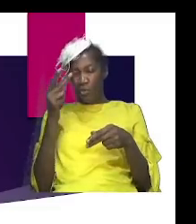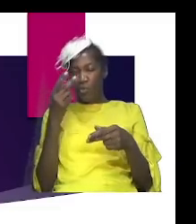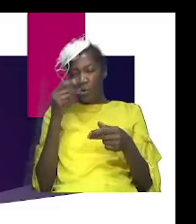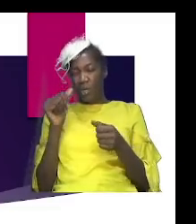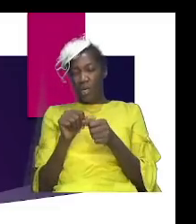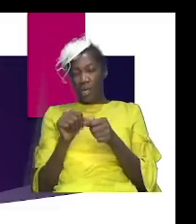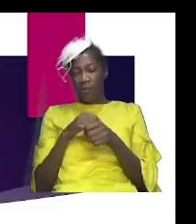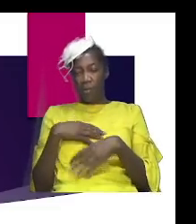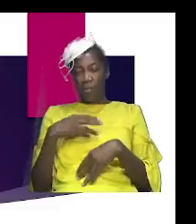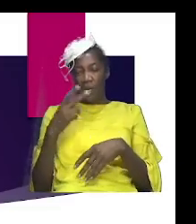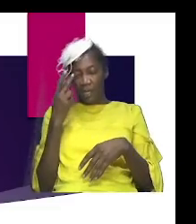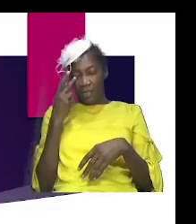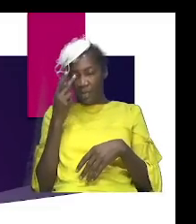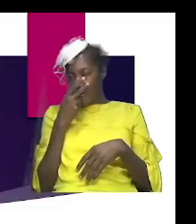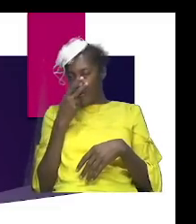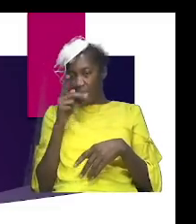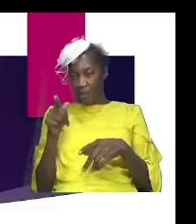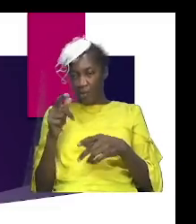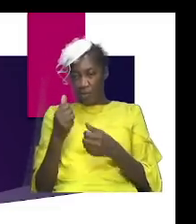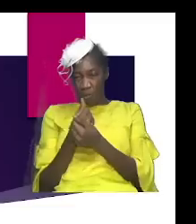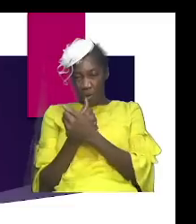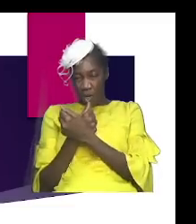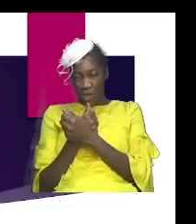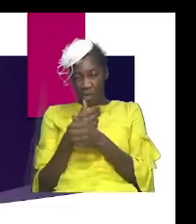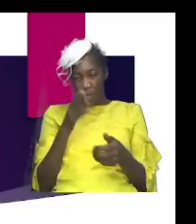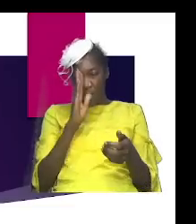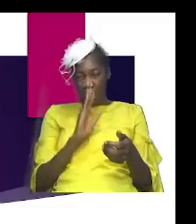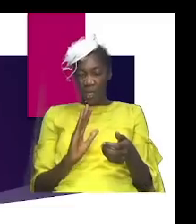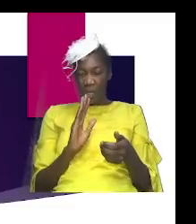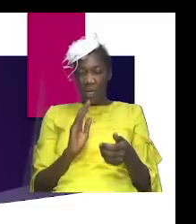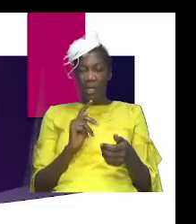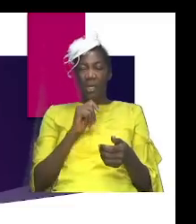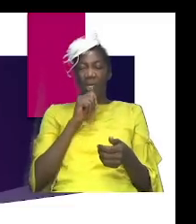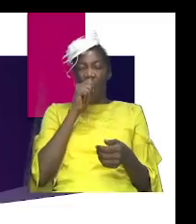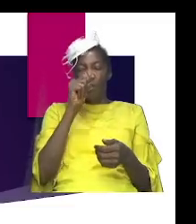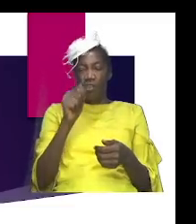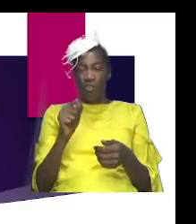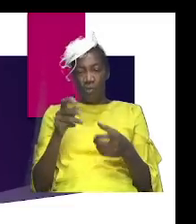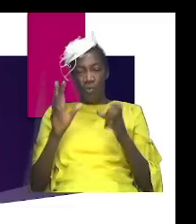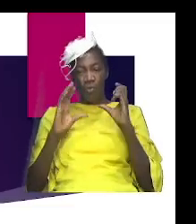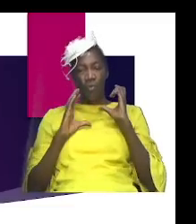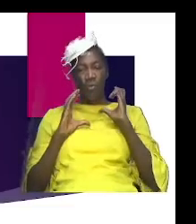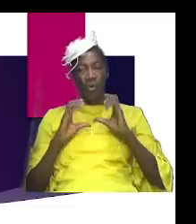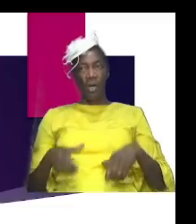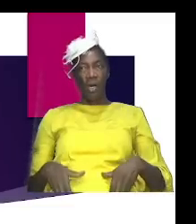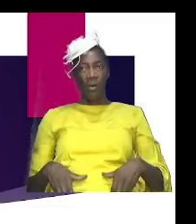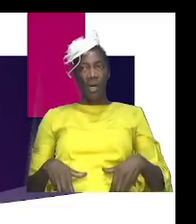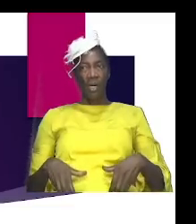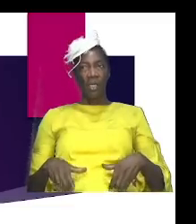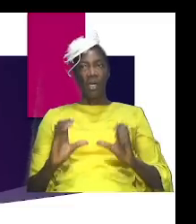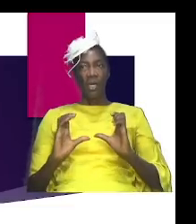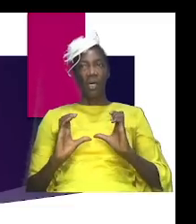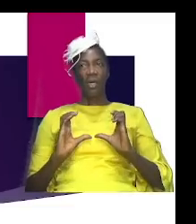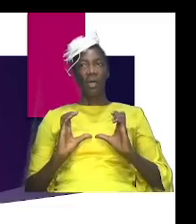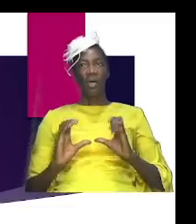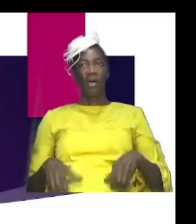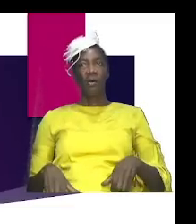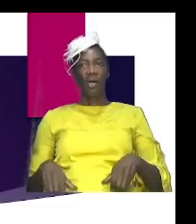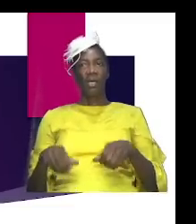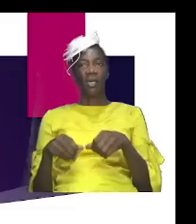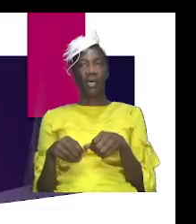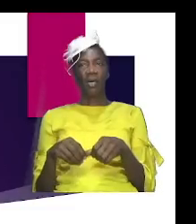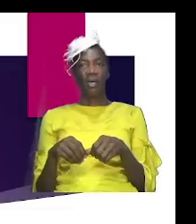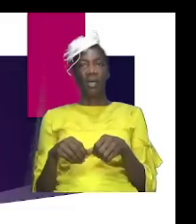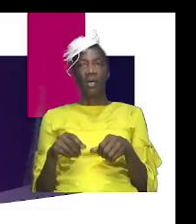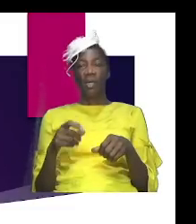when you're anchored in God, you're more concerned about true character, because that's what God is. Reputation is what men think about you. Character